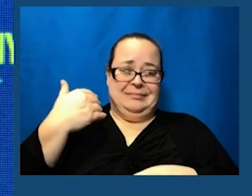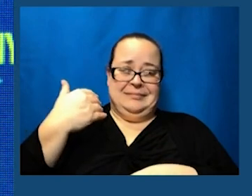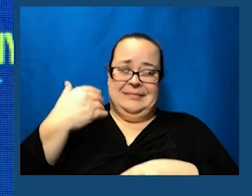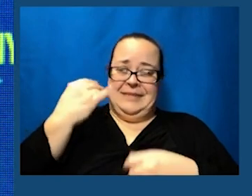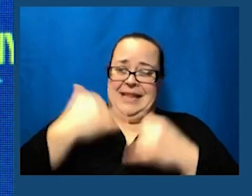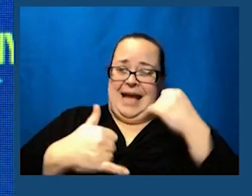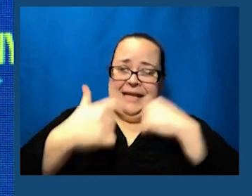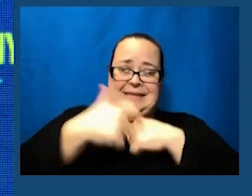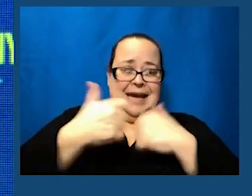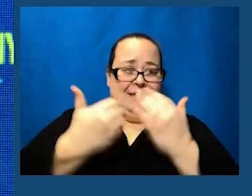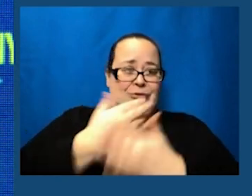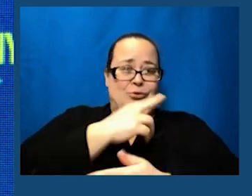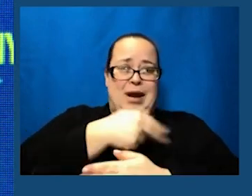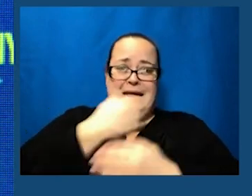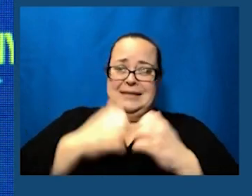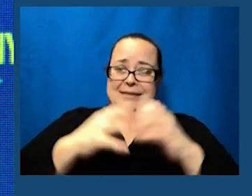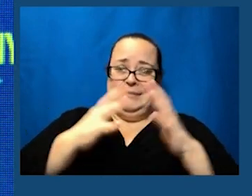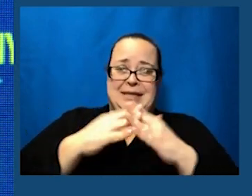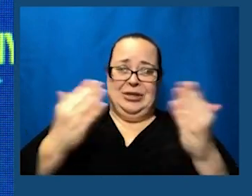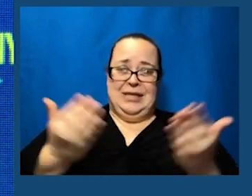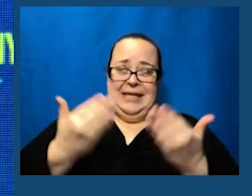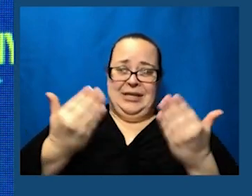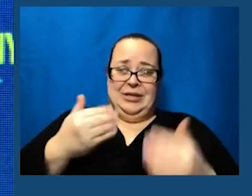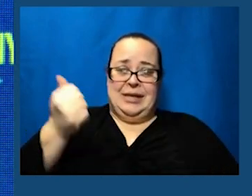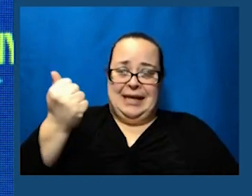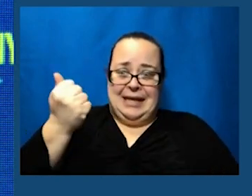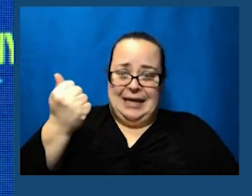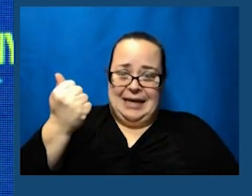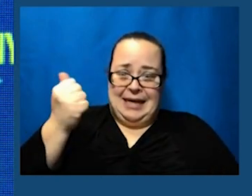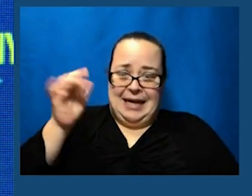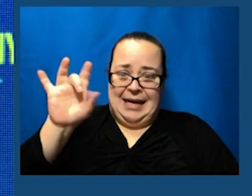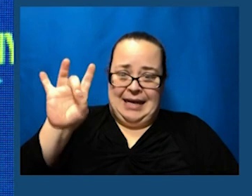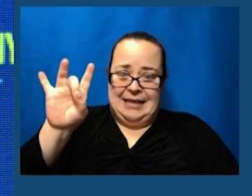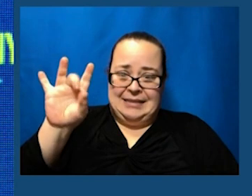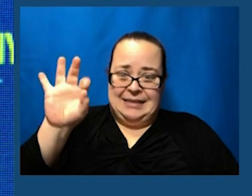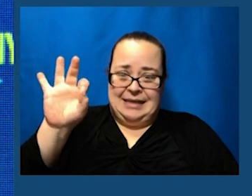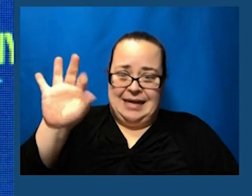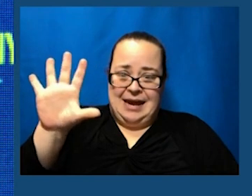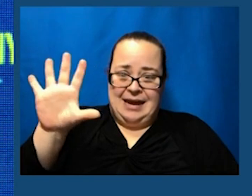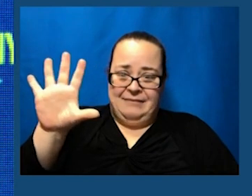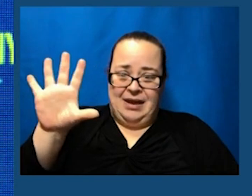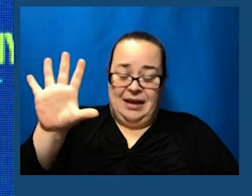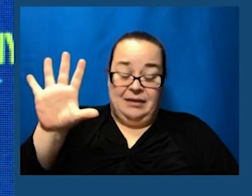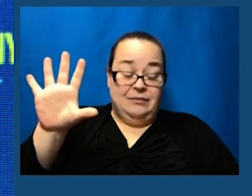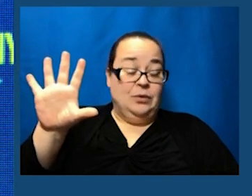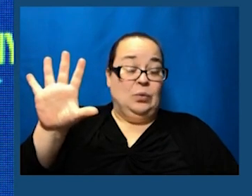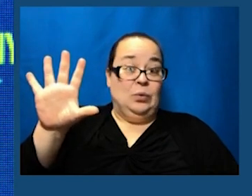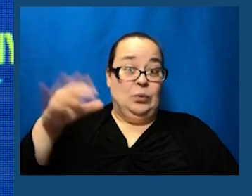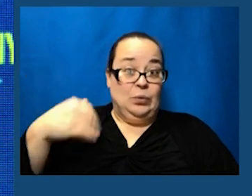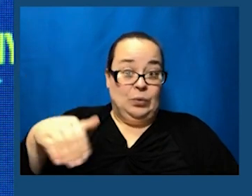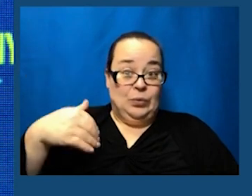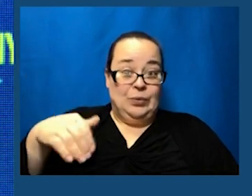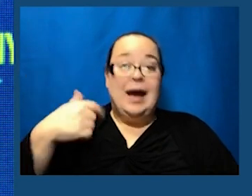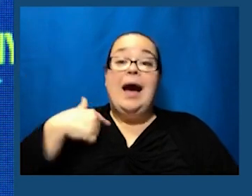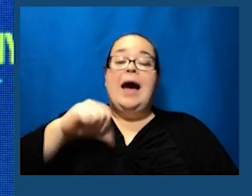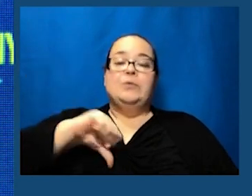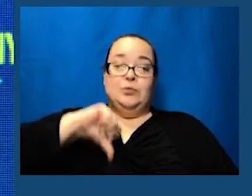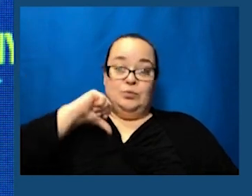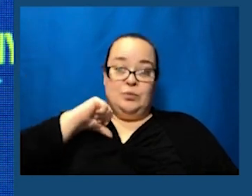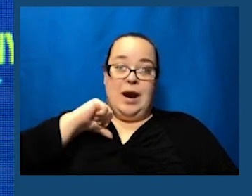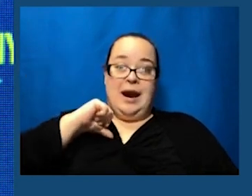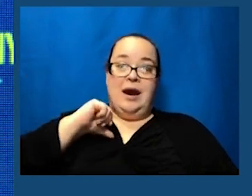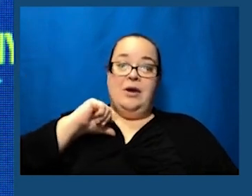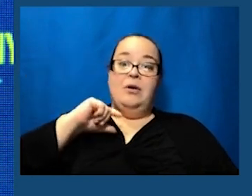so. Yeah, think about that. I was so proud to be here for the announcement and the grand opening